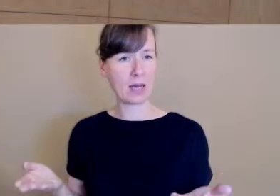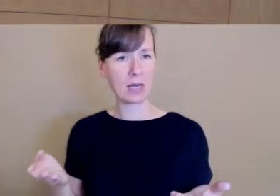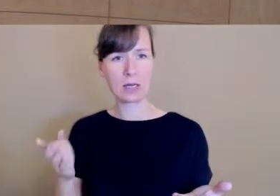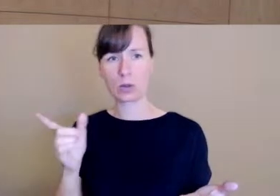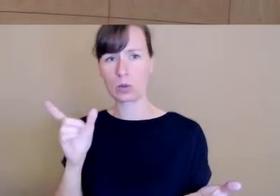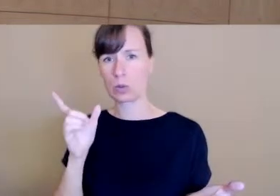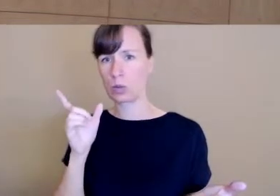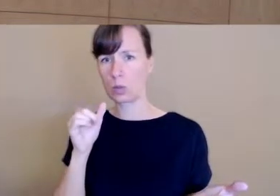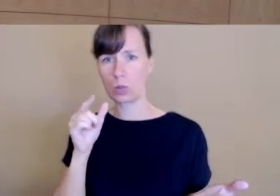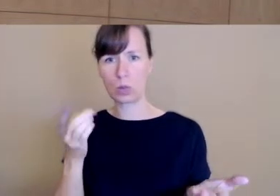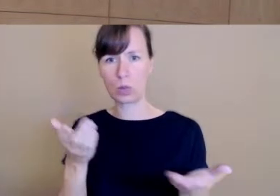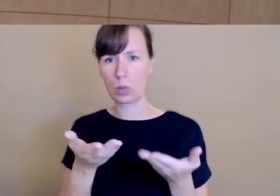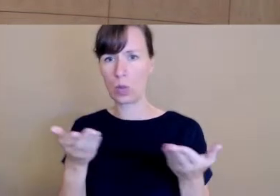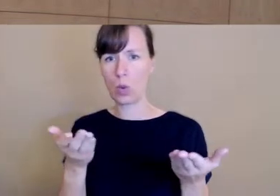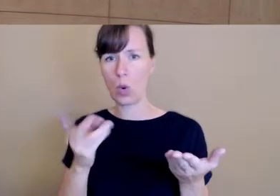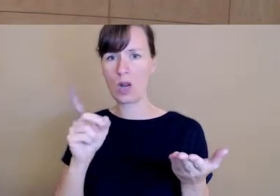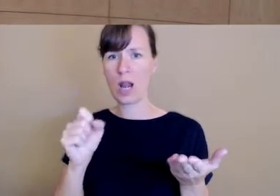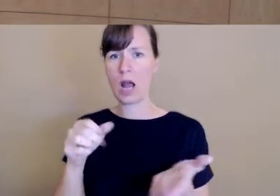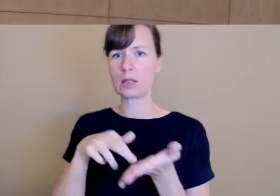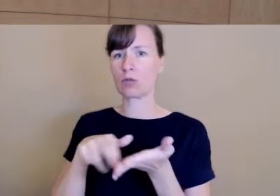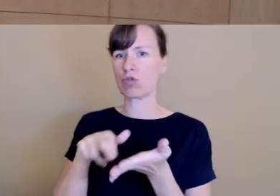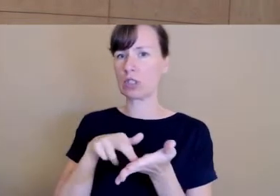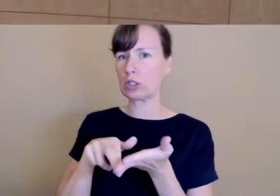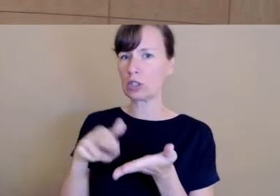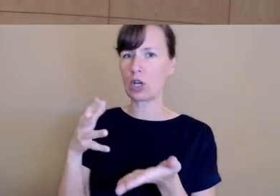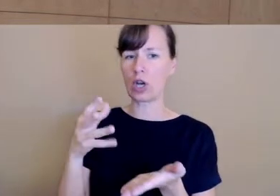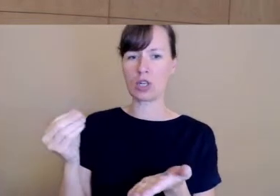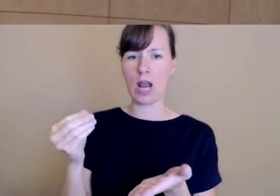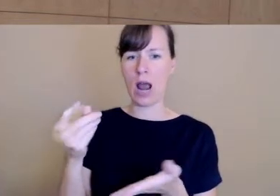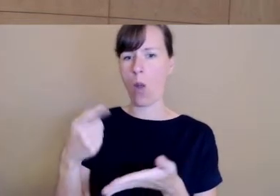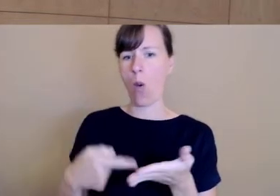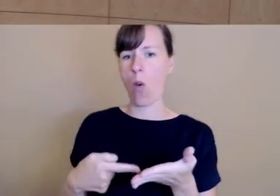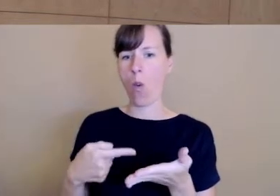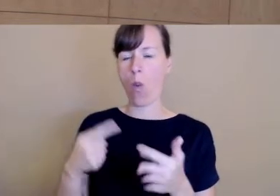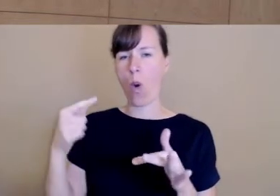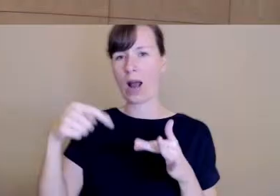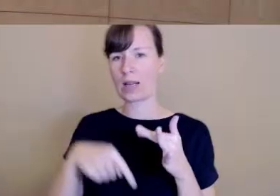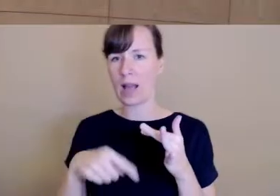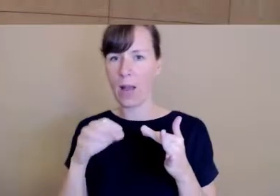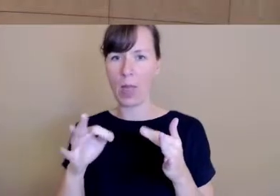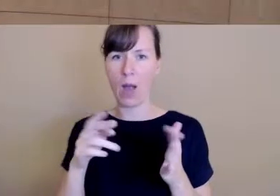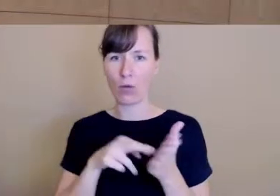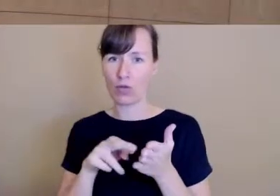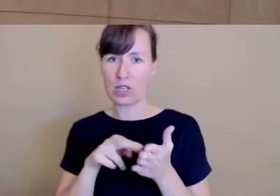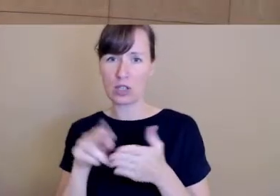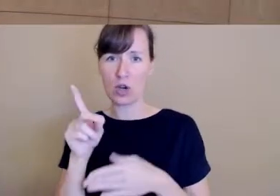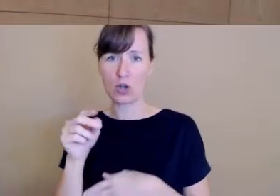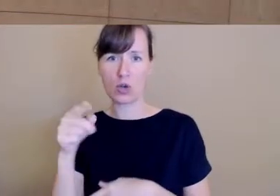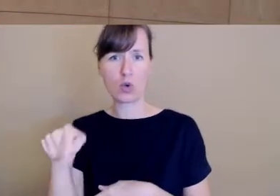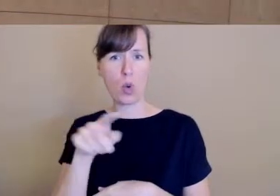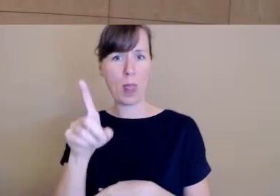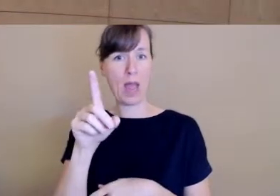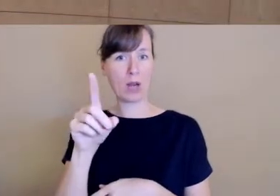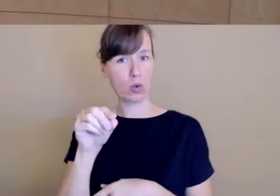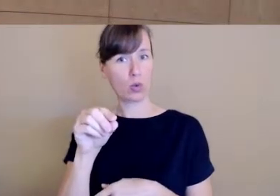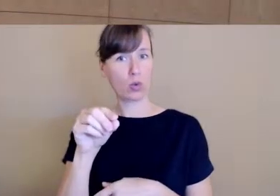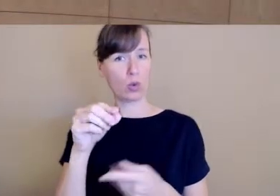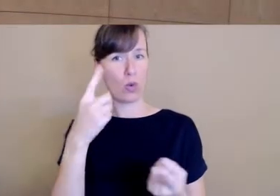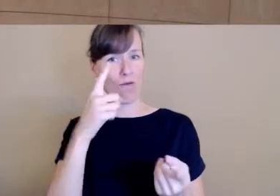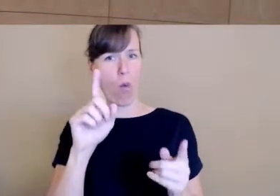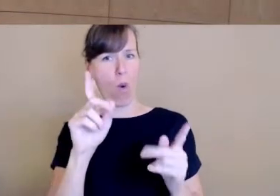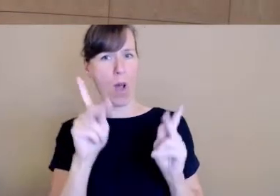who does the research and what depth of research do they do into the people we are naming for? Because I feel